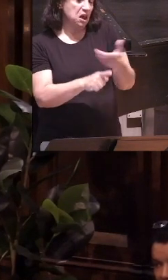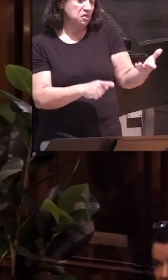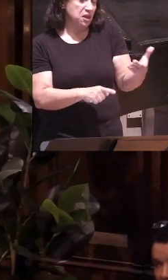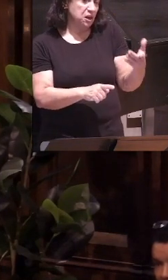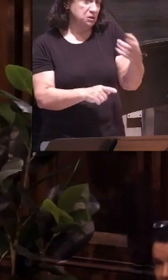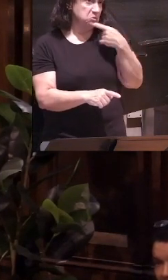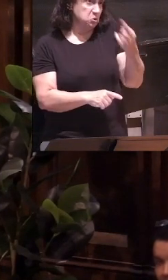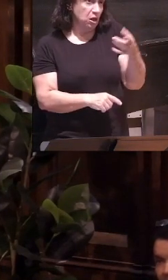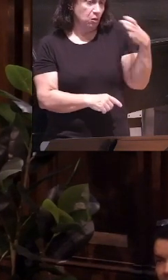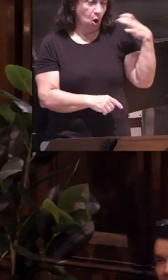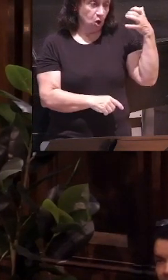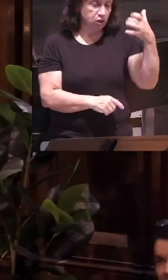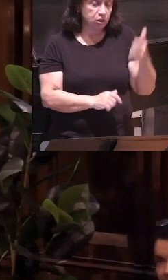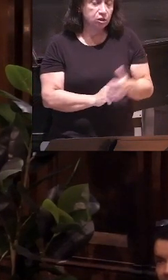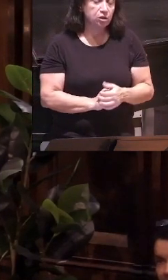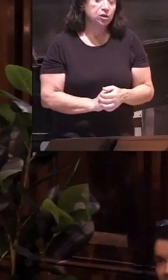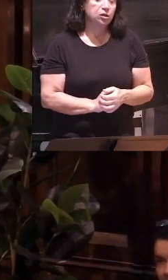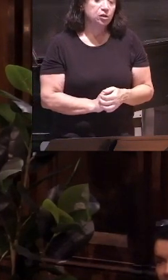to the bosses.